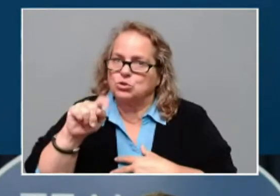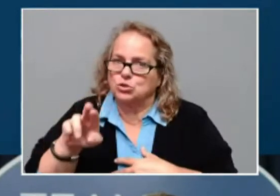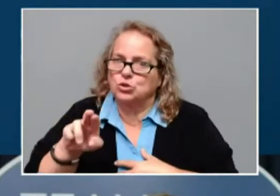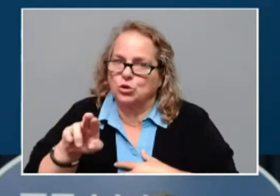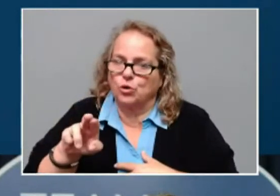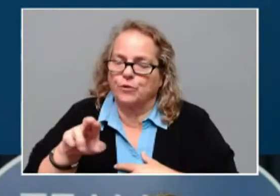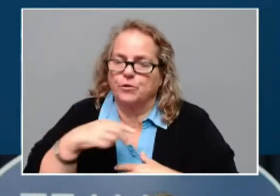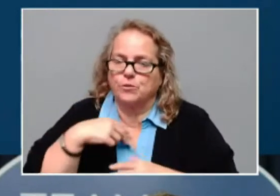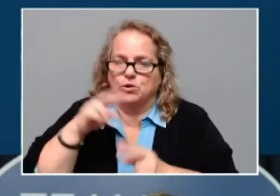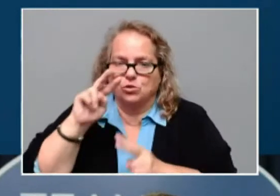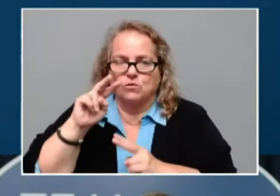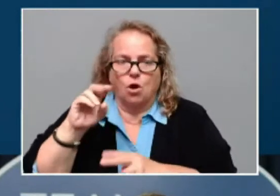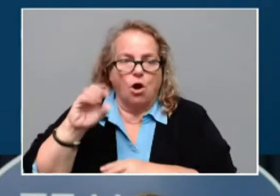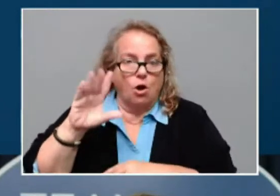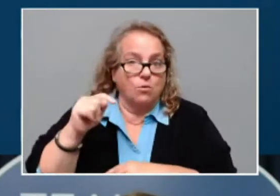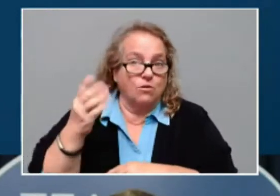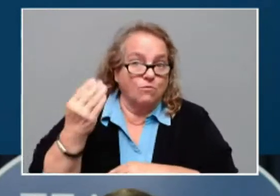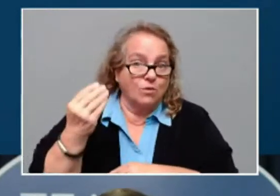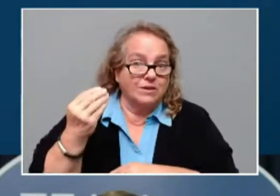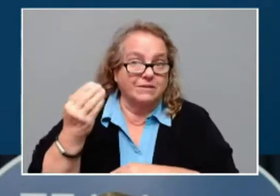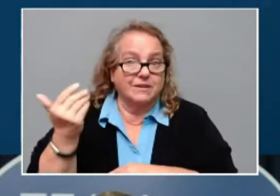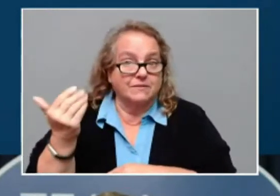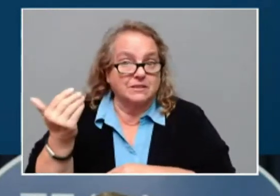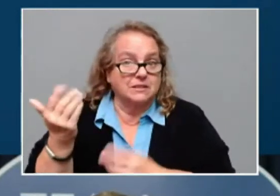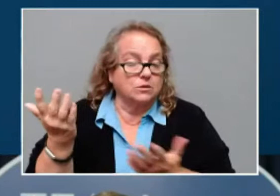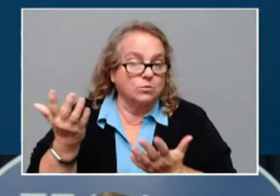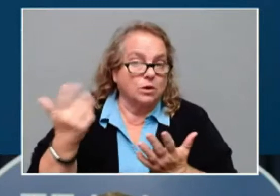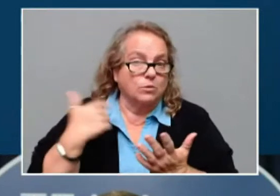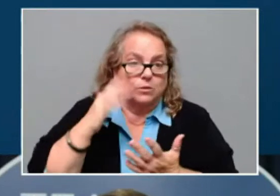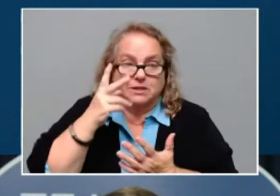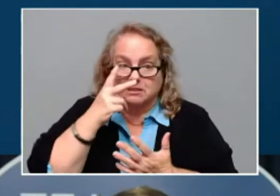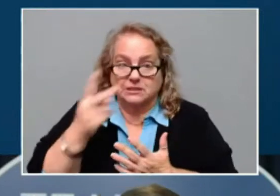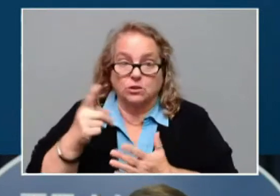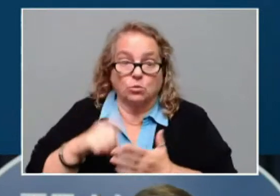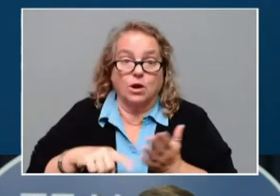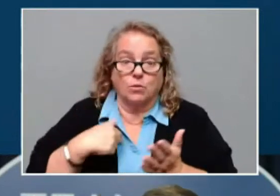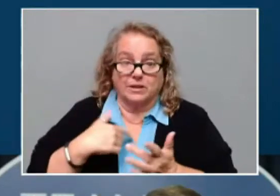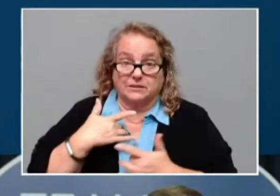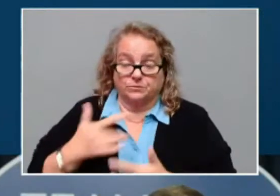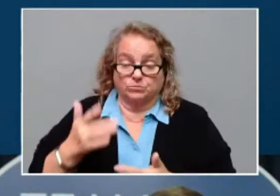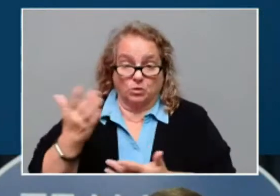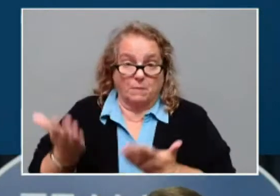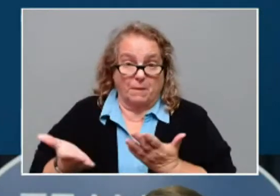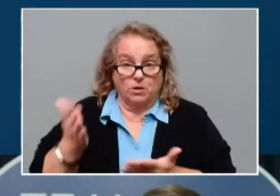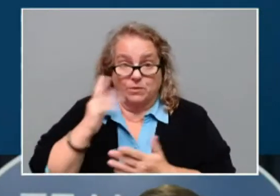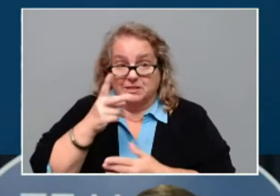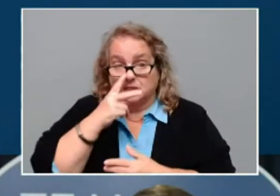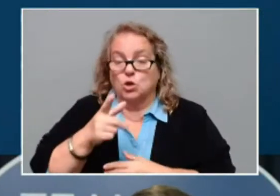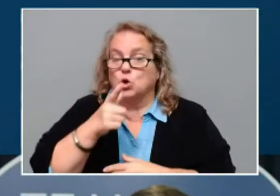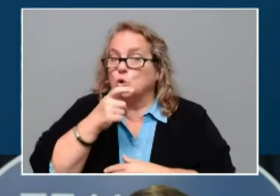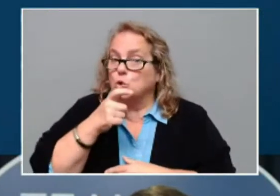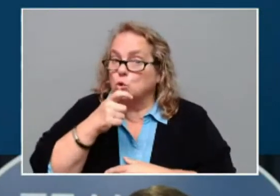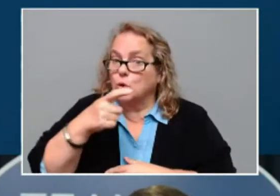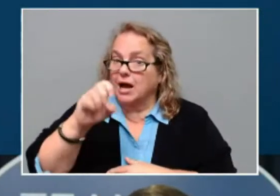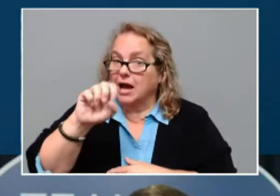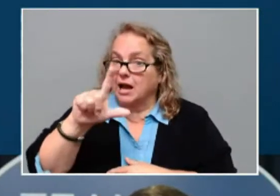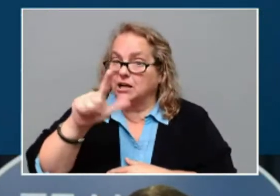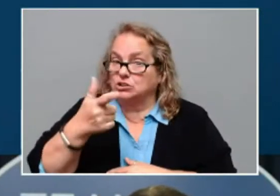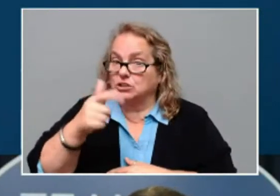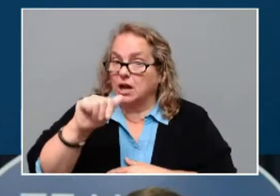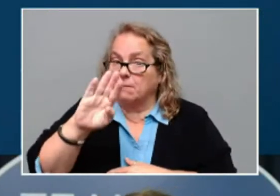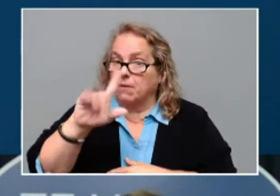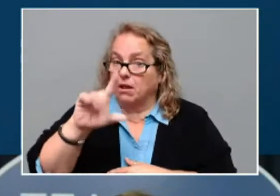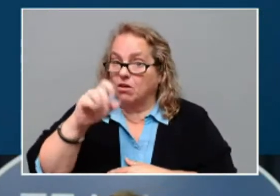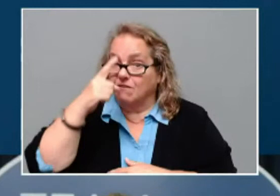14th and 15th. What we're likely to see is who would be eligible for a booster and at what time would they